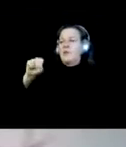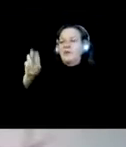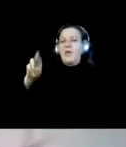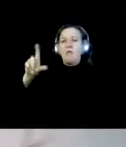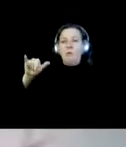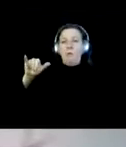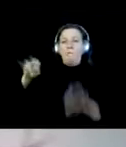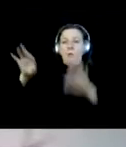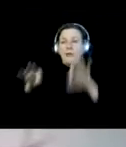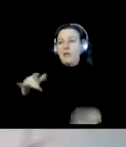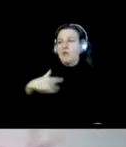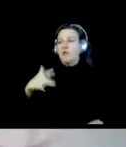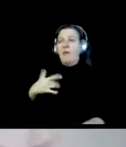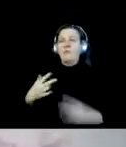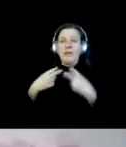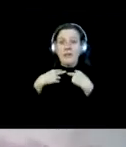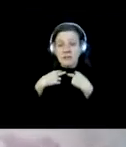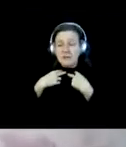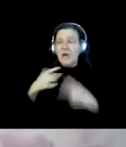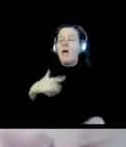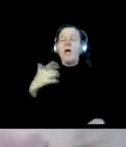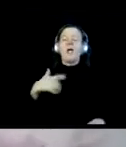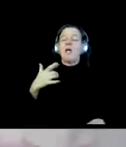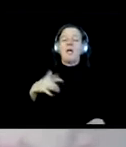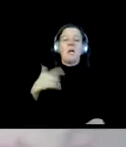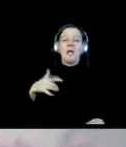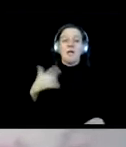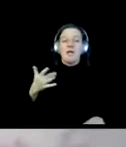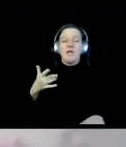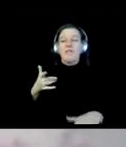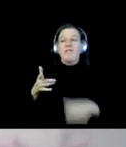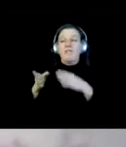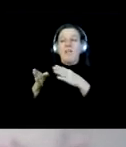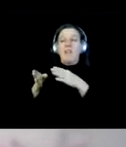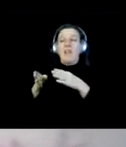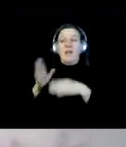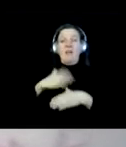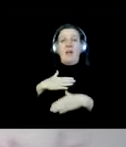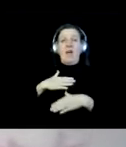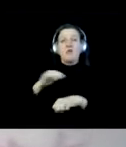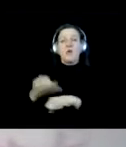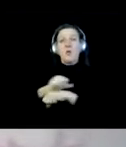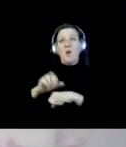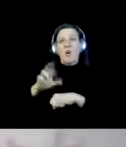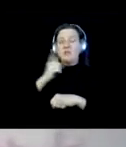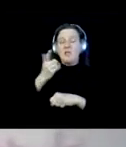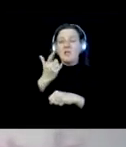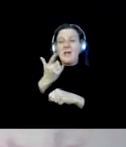feeling stuck, feeling like your ways out sort of just reinforce the same cycles